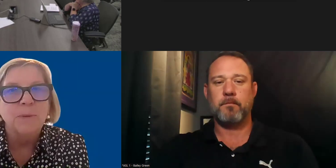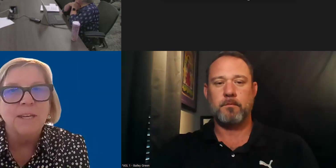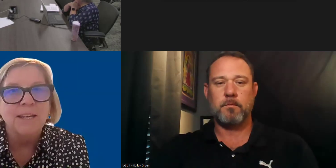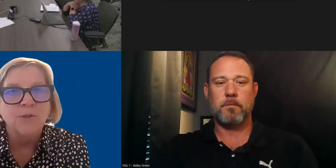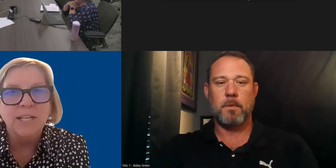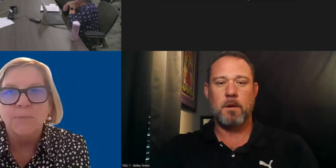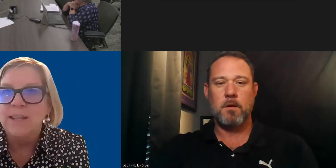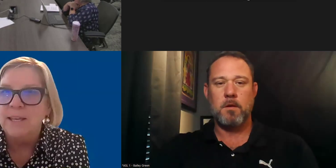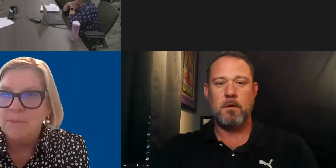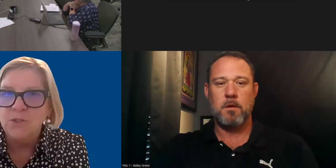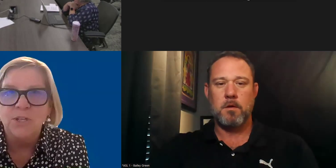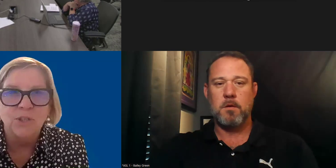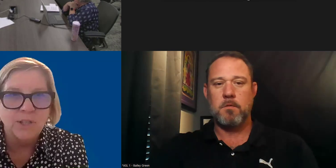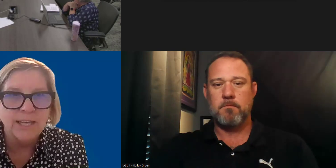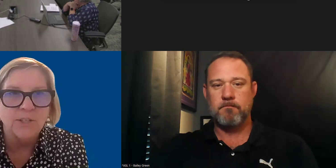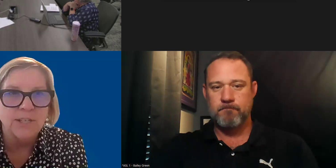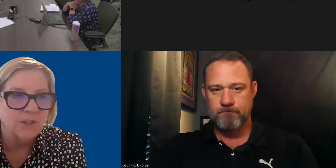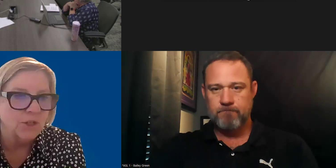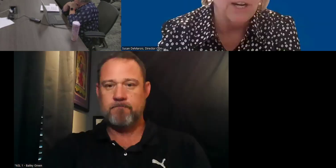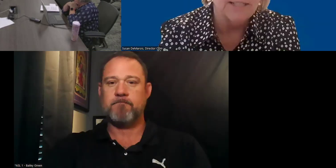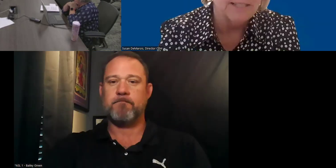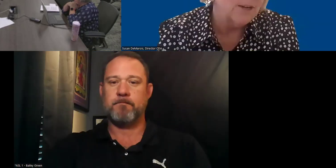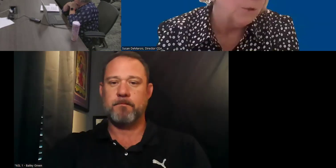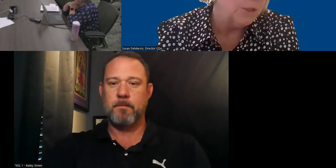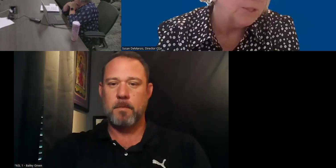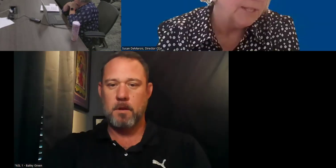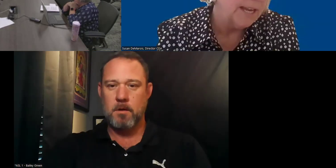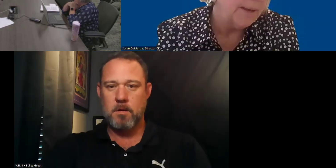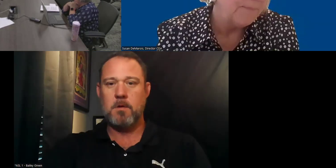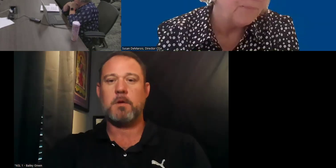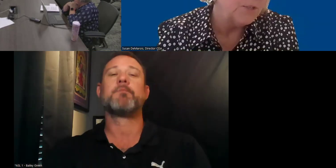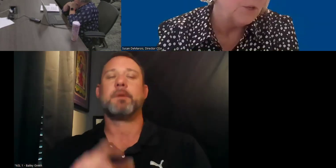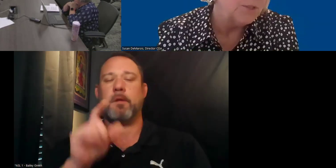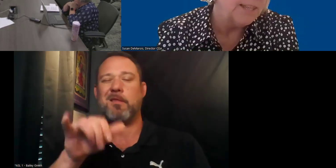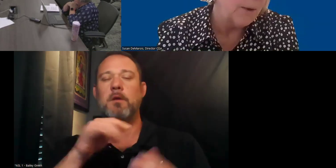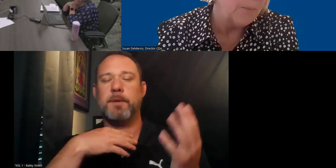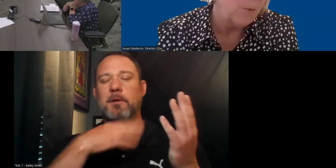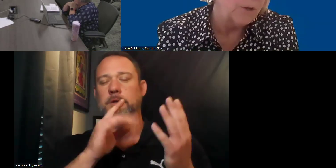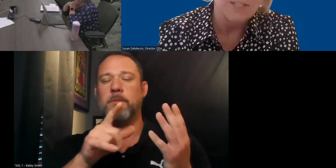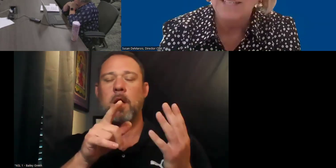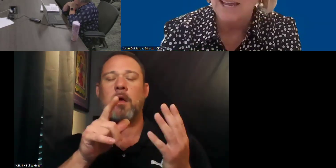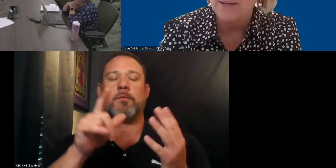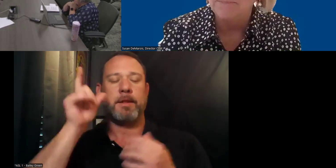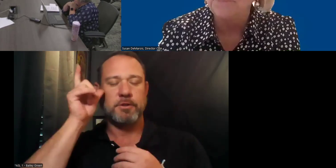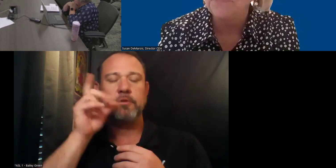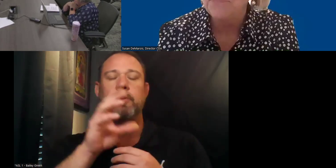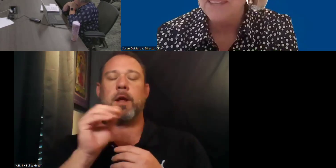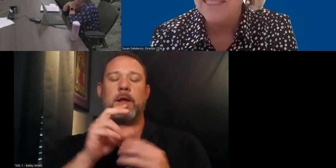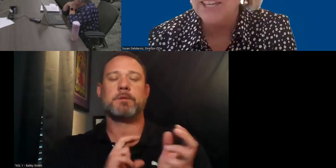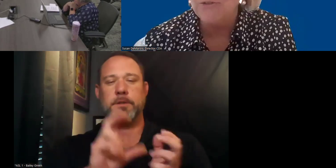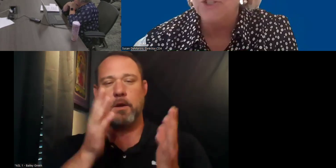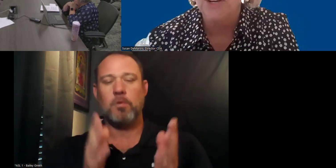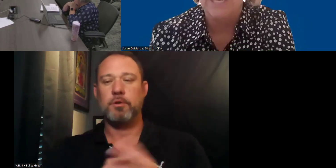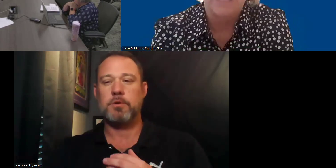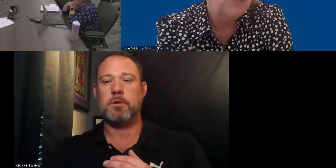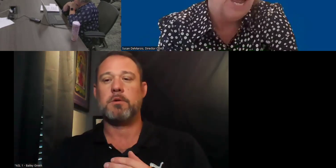it's being addressed by the administration, the legislature, and stakeholders. So you'll see that report. Thank